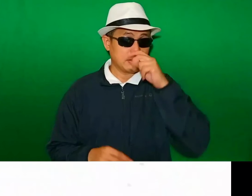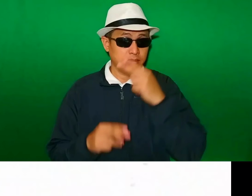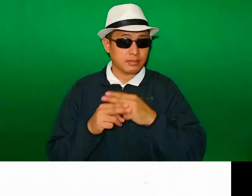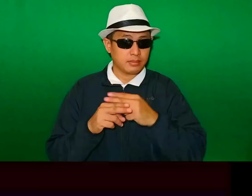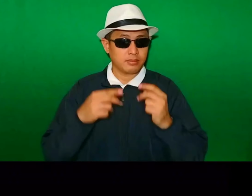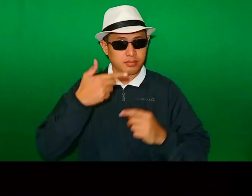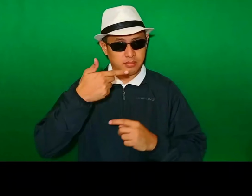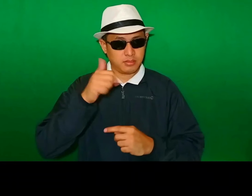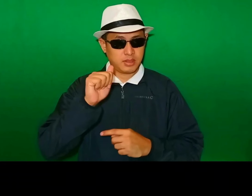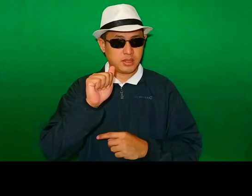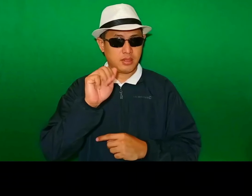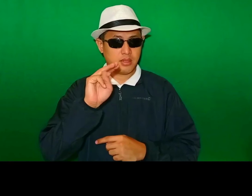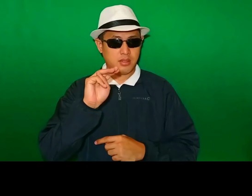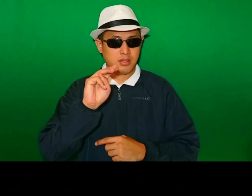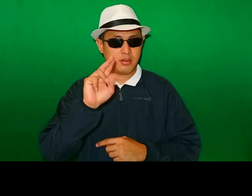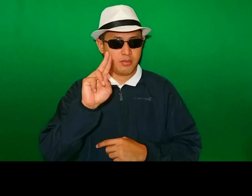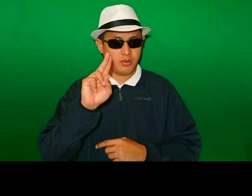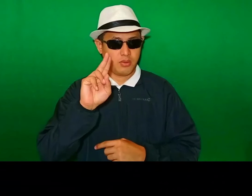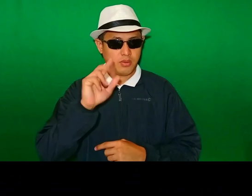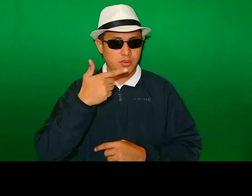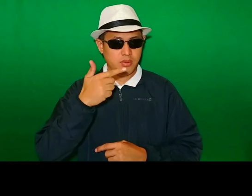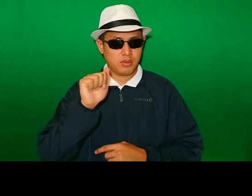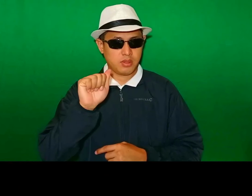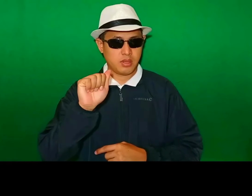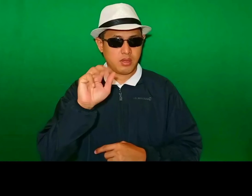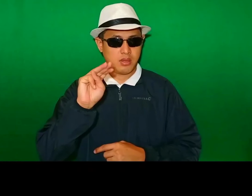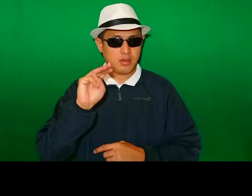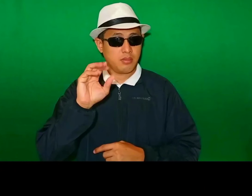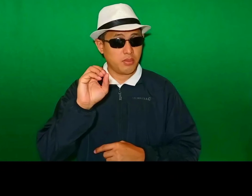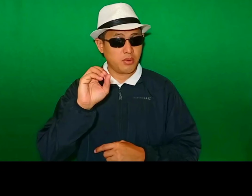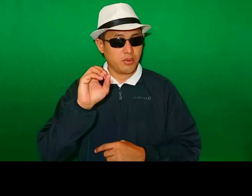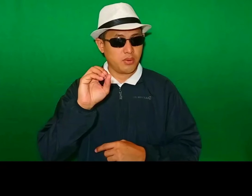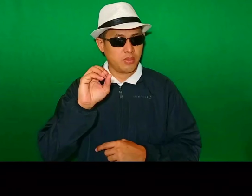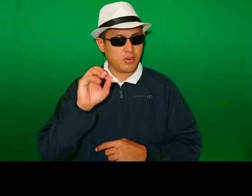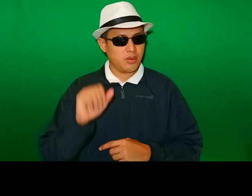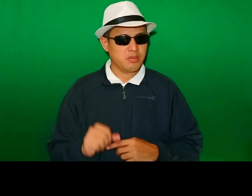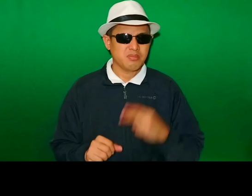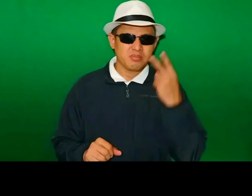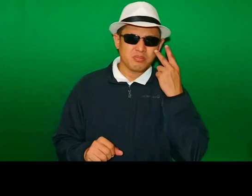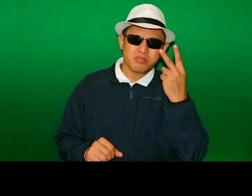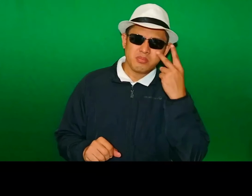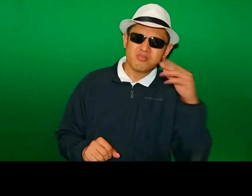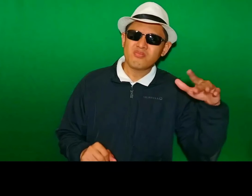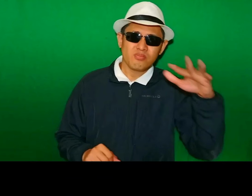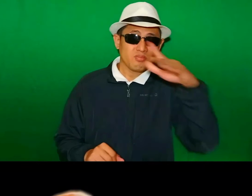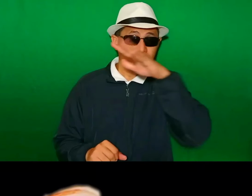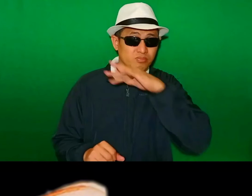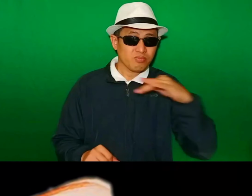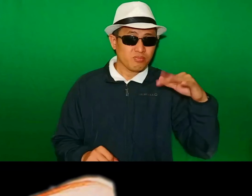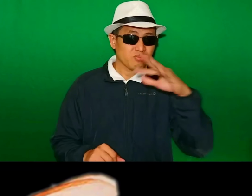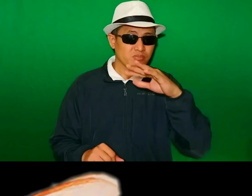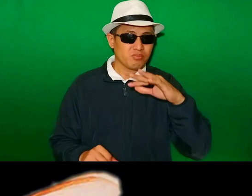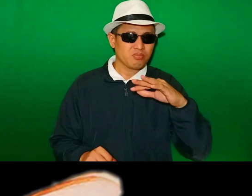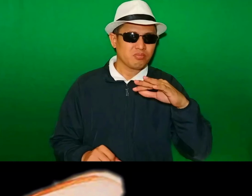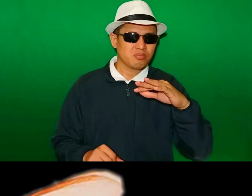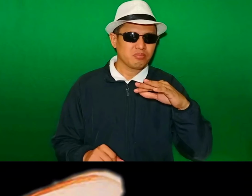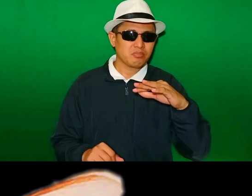in the Philippines, these swarmers, as what it's called in English, gamugamo in Tagalog and simot-simot in